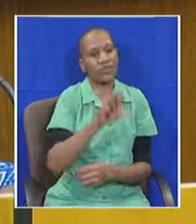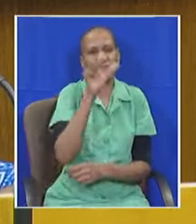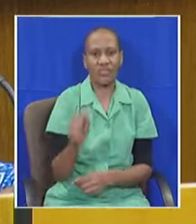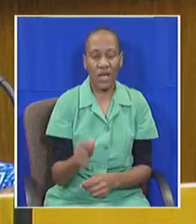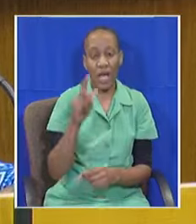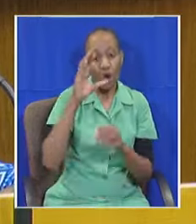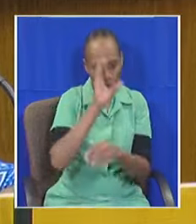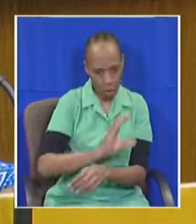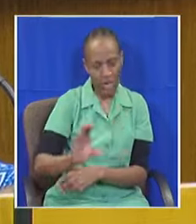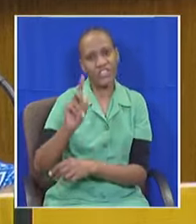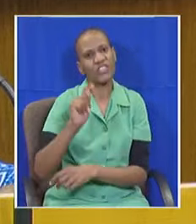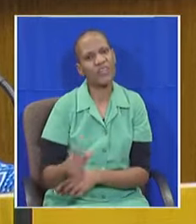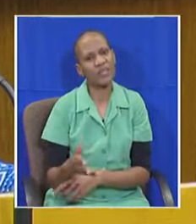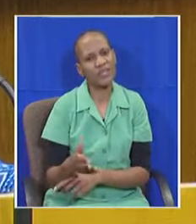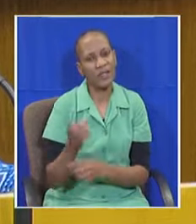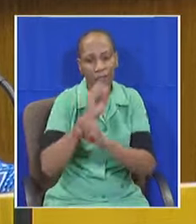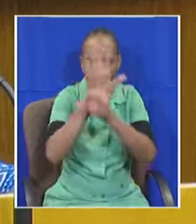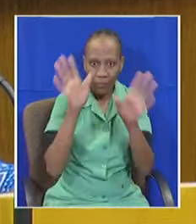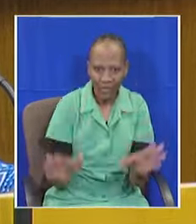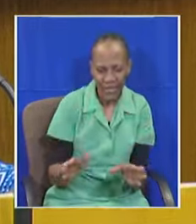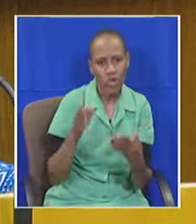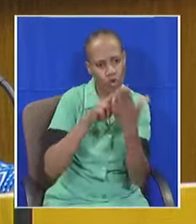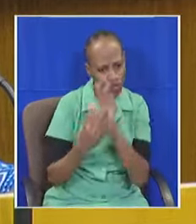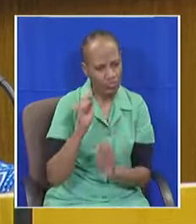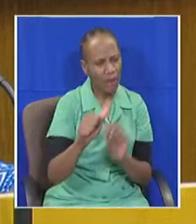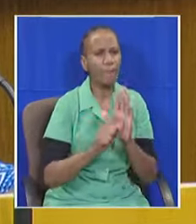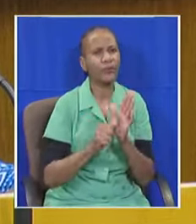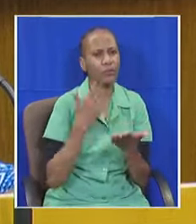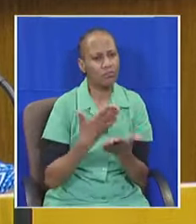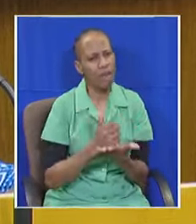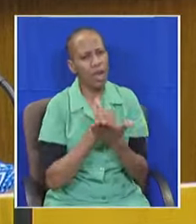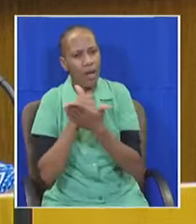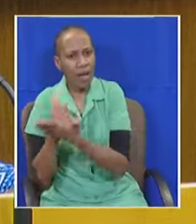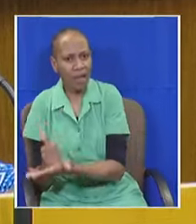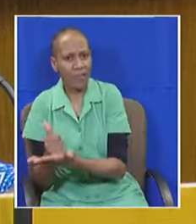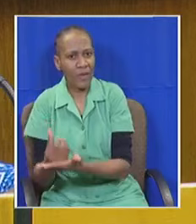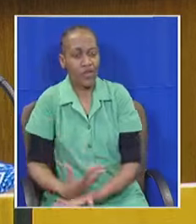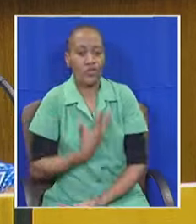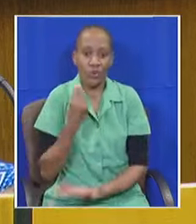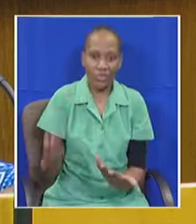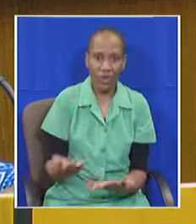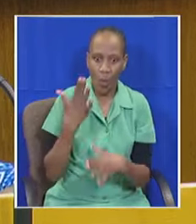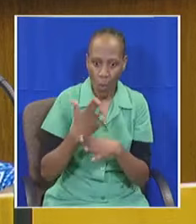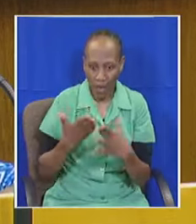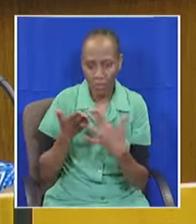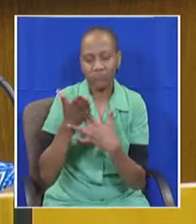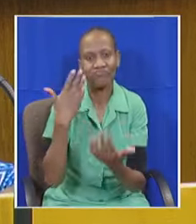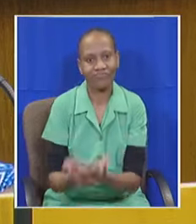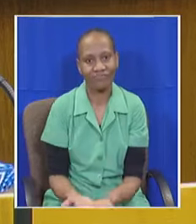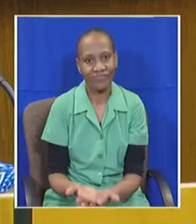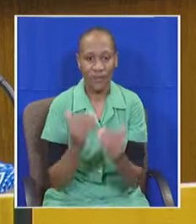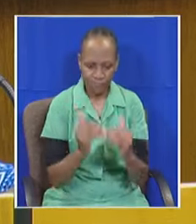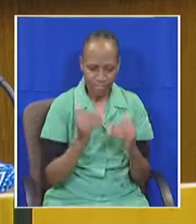TVET colleges play a pivotal role in filling the gaps that we need in the South African labor market. We must